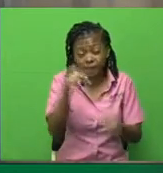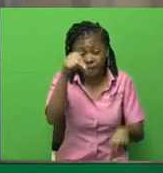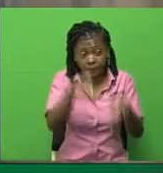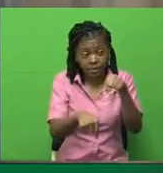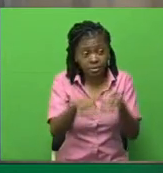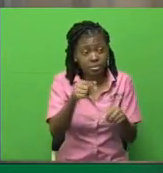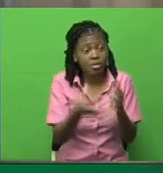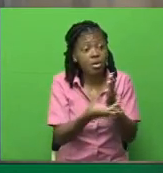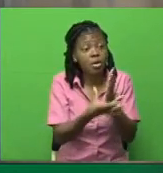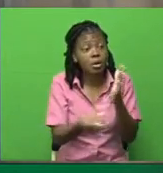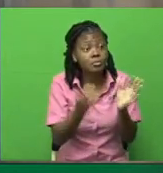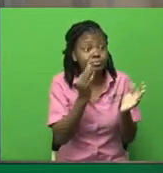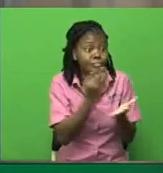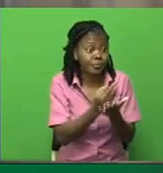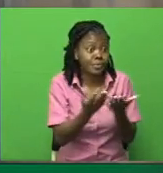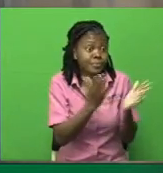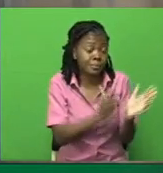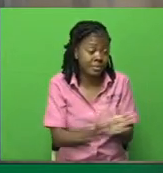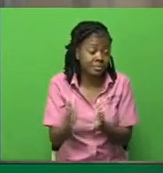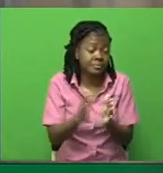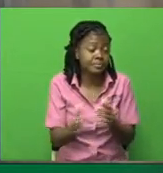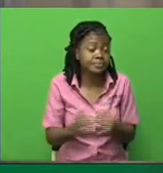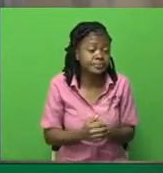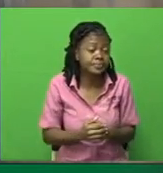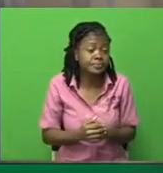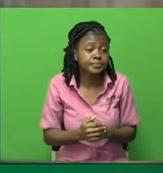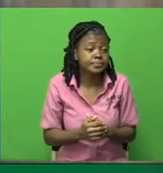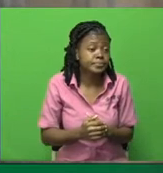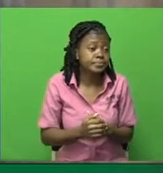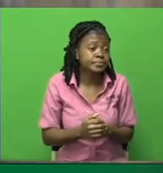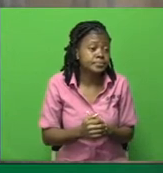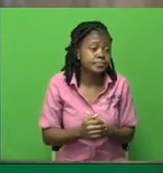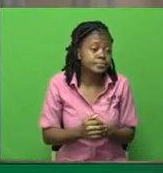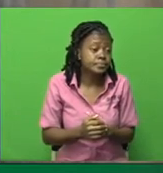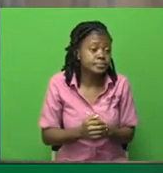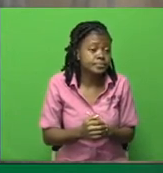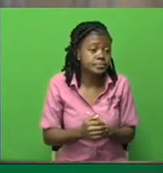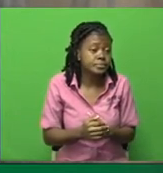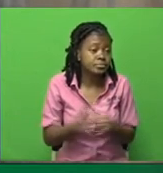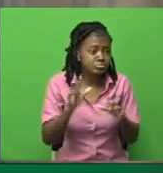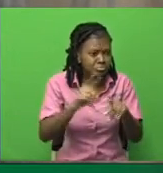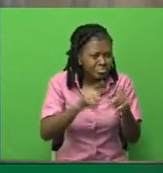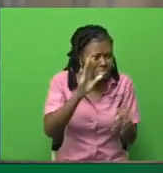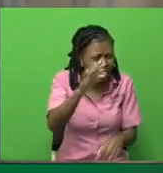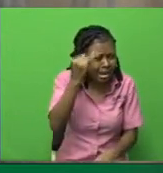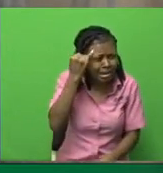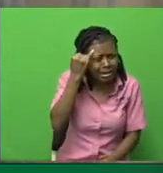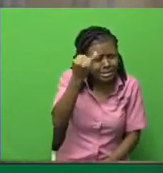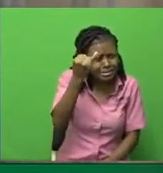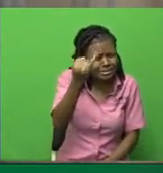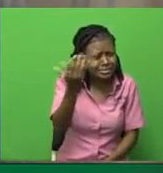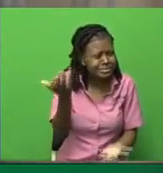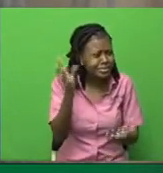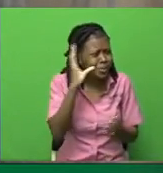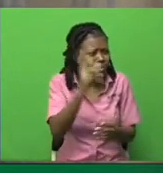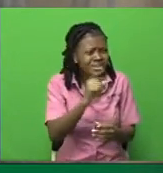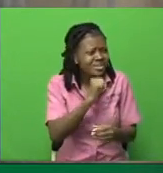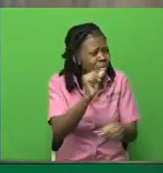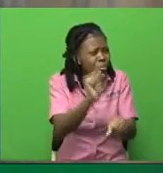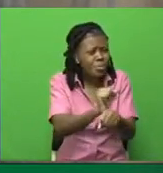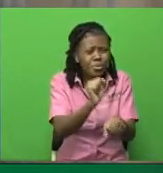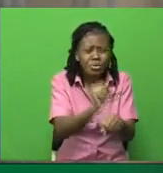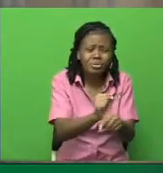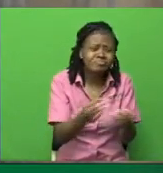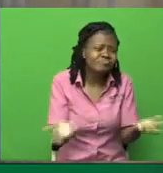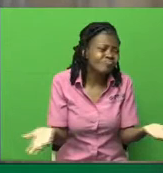Monday these changes can best be described as tinkering peaceful and ineffective first